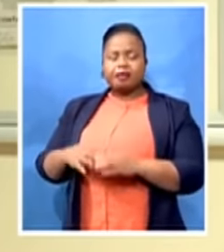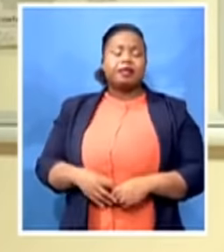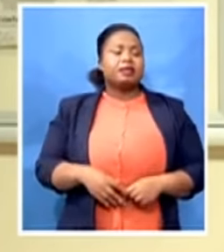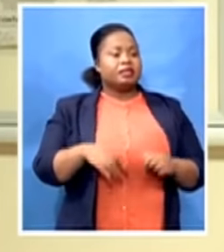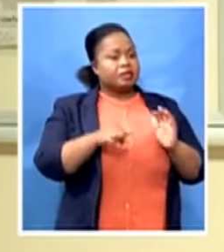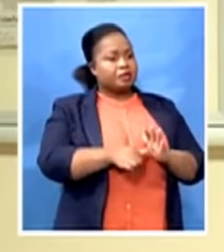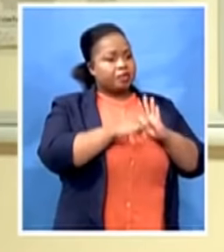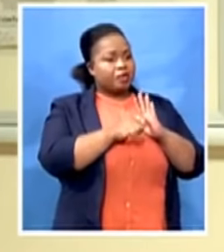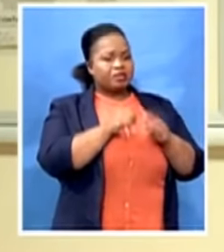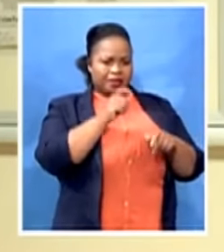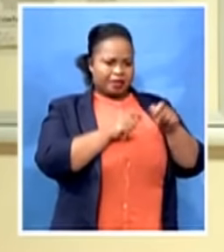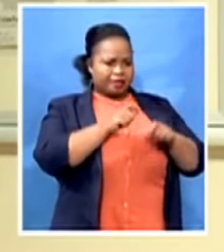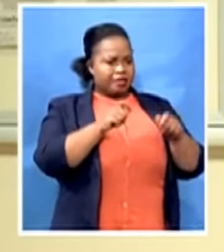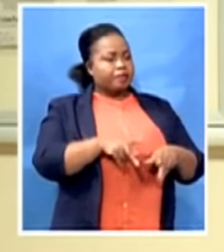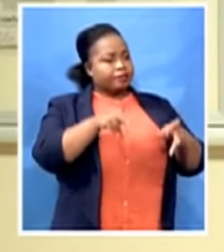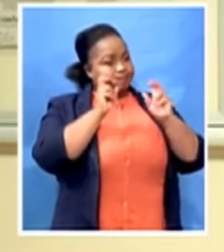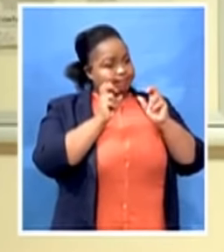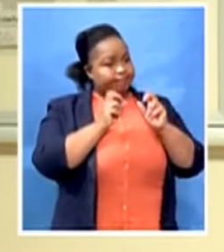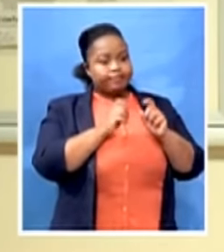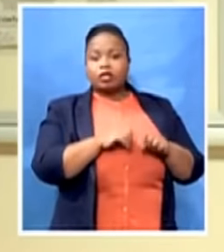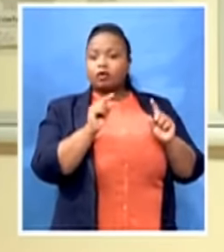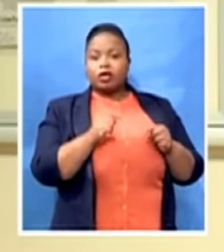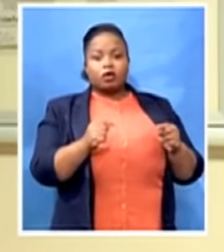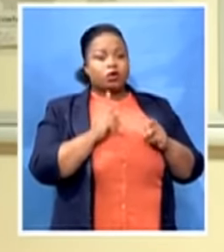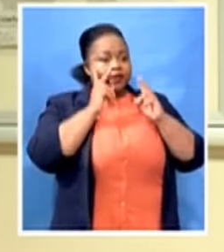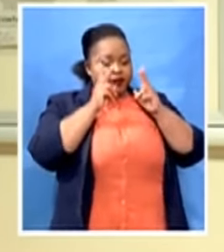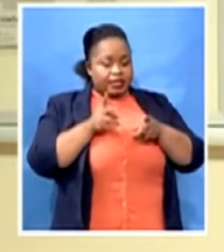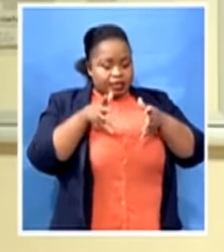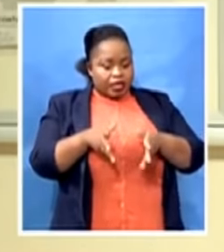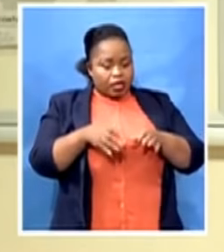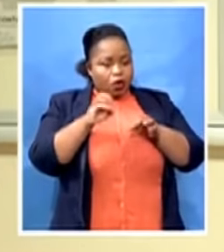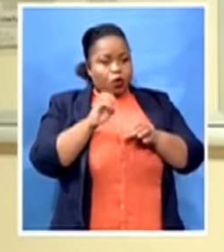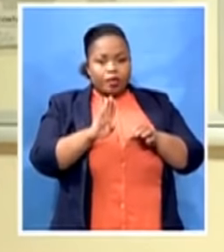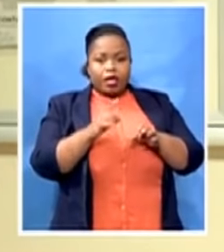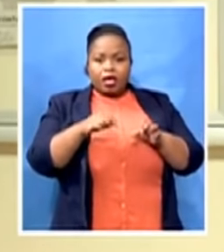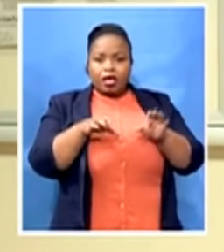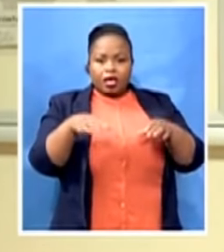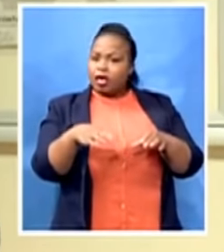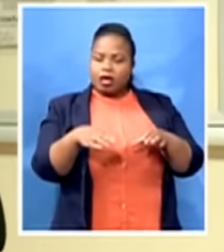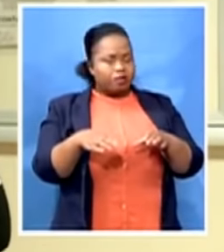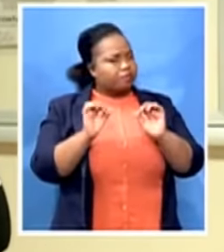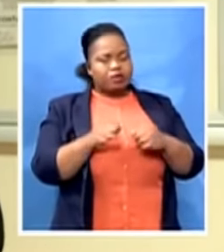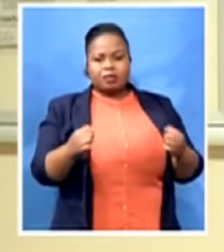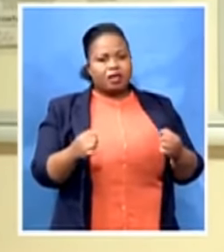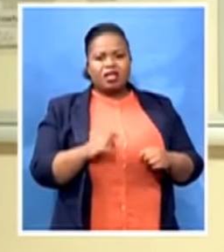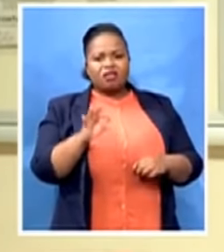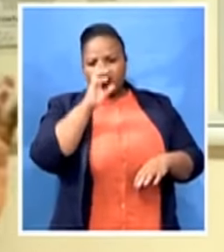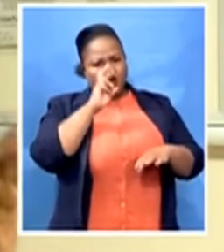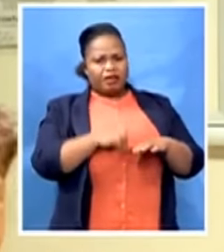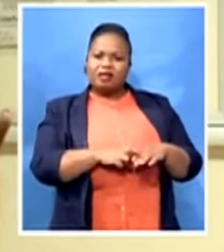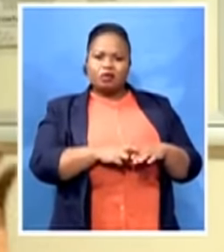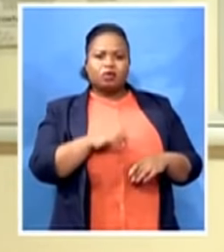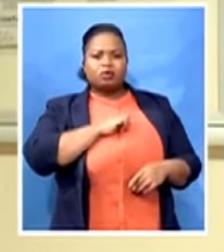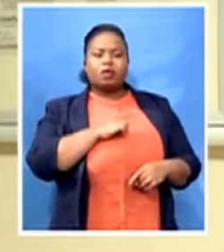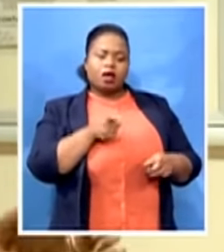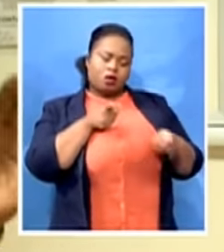not visit Bloemfontein, they must not come to Bloemfontein if it's not necessary, we will be able to control it. They must just stay